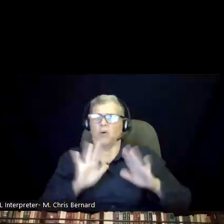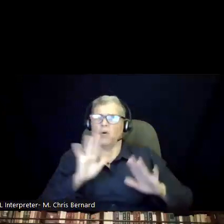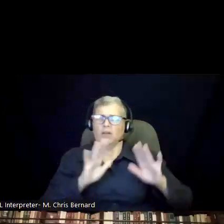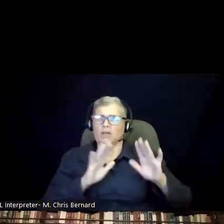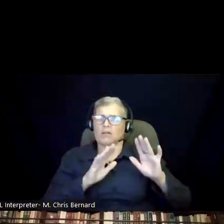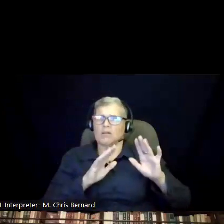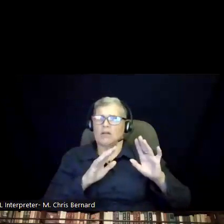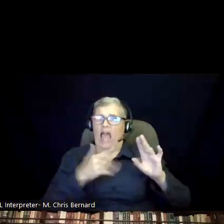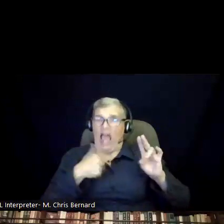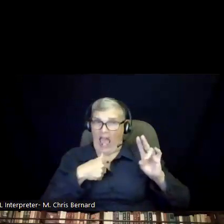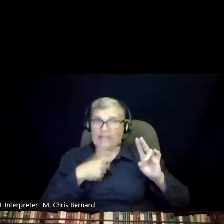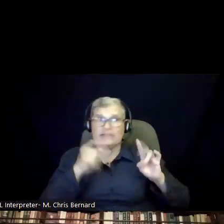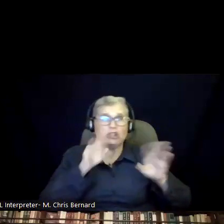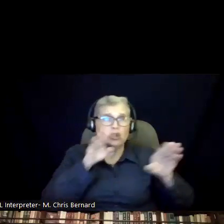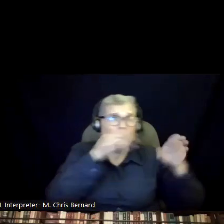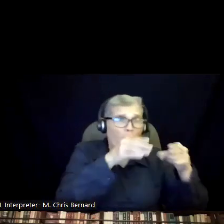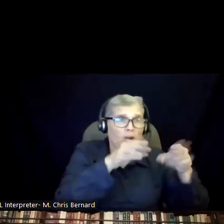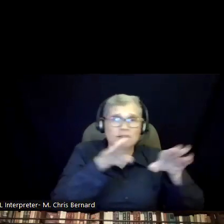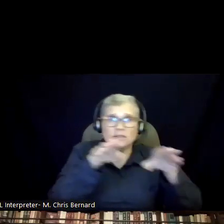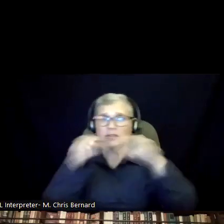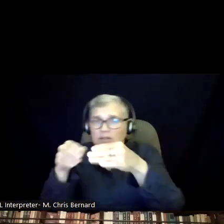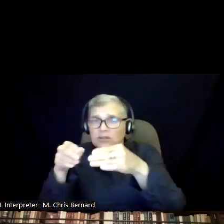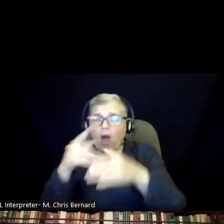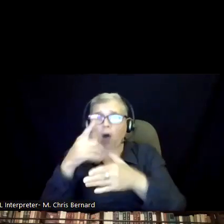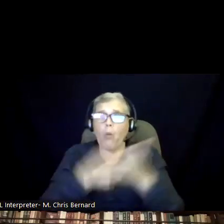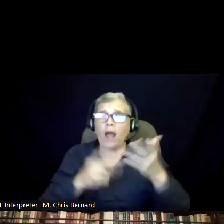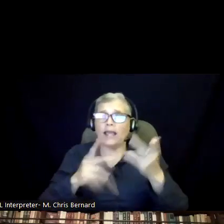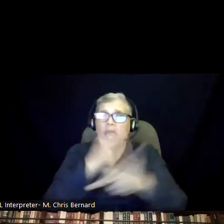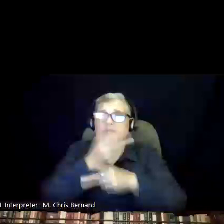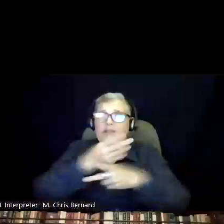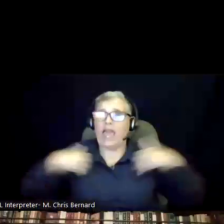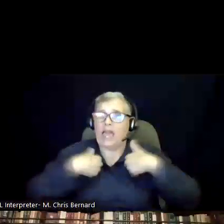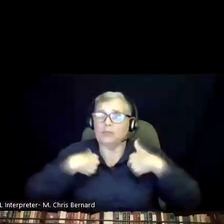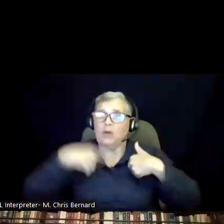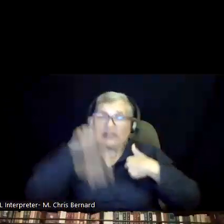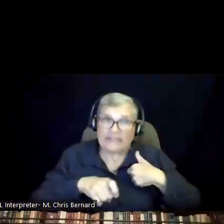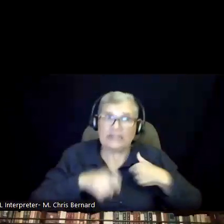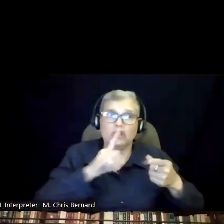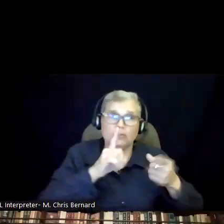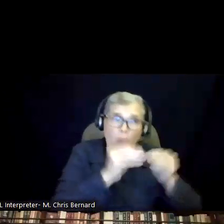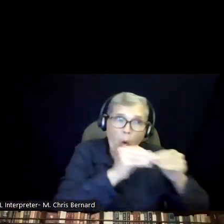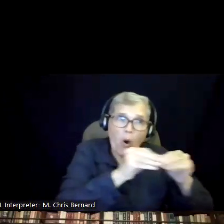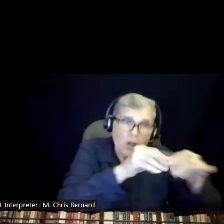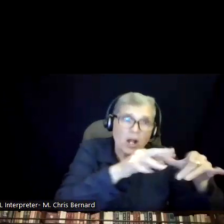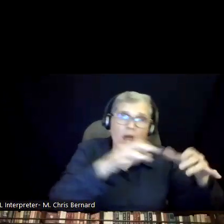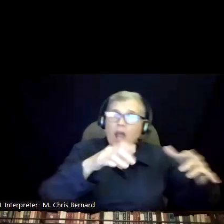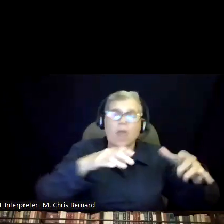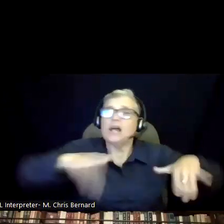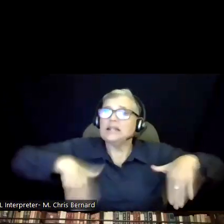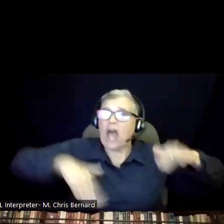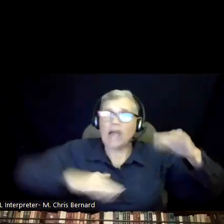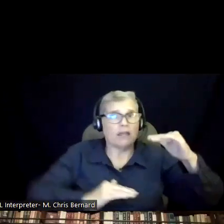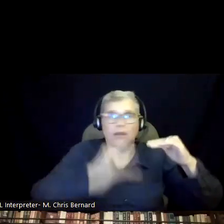that need necessary conservation work still, that are not fully recovered, or that are still on the decline in